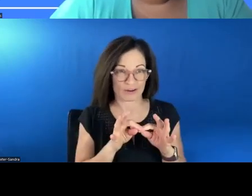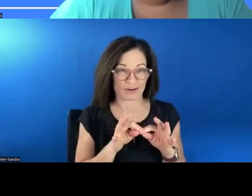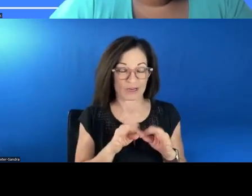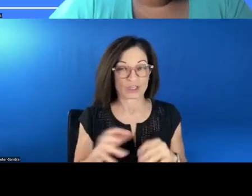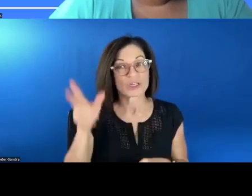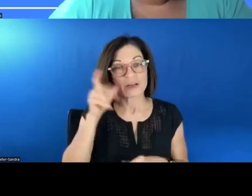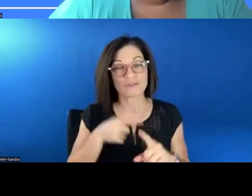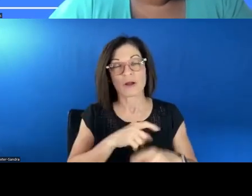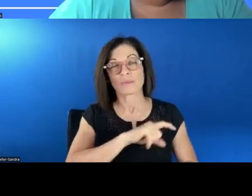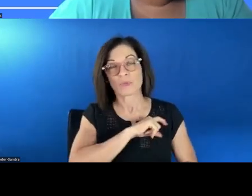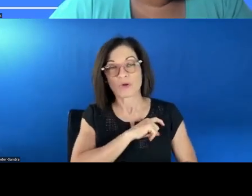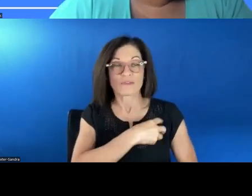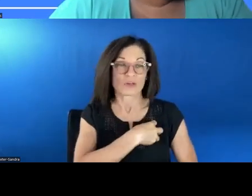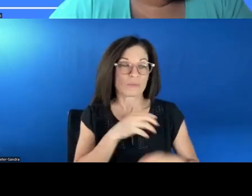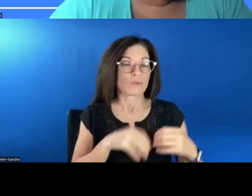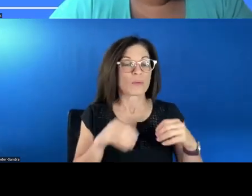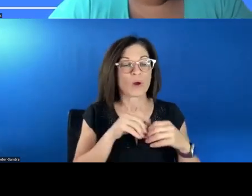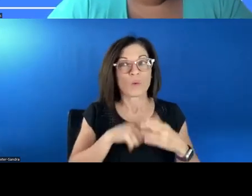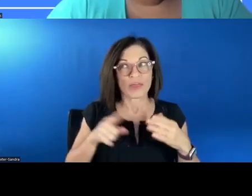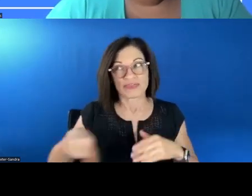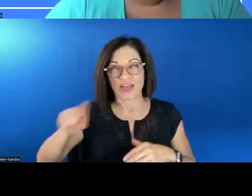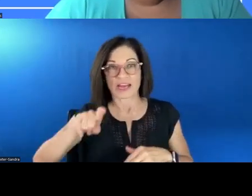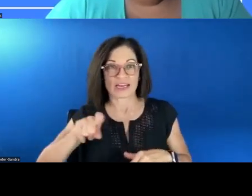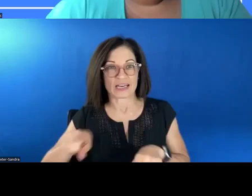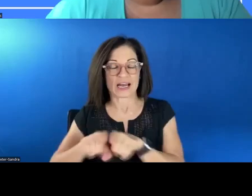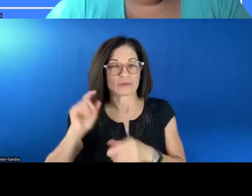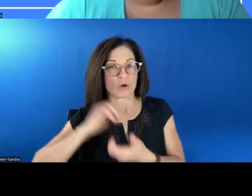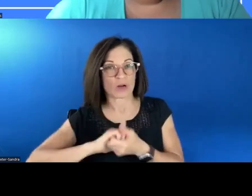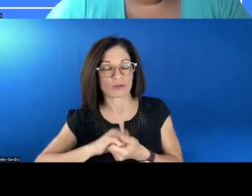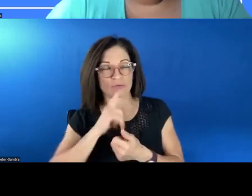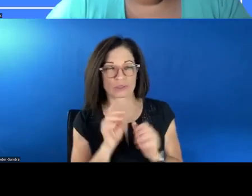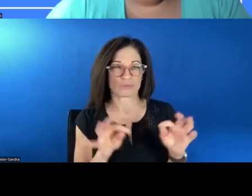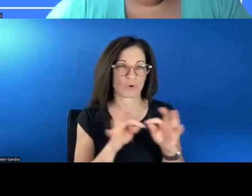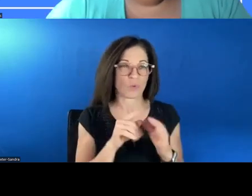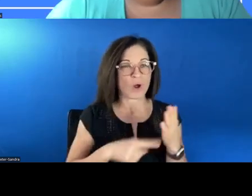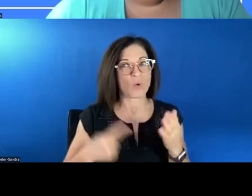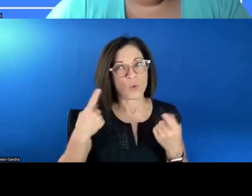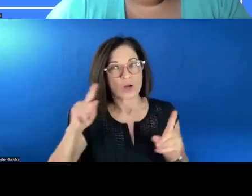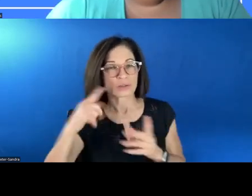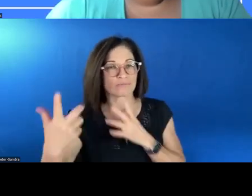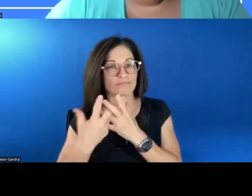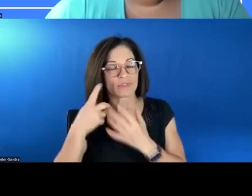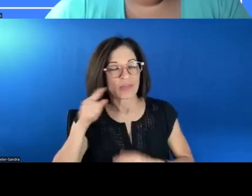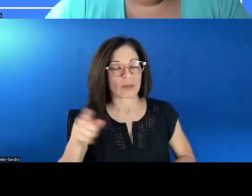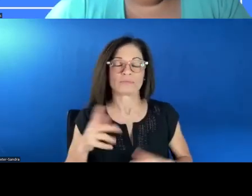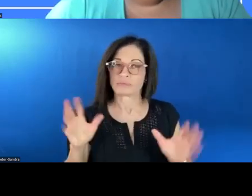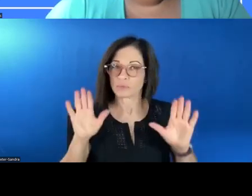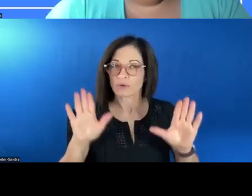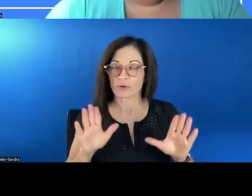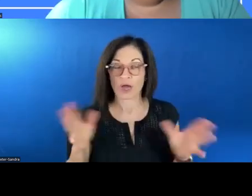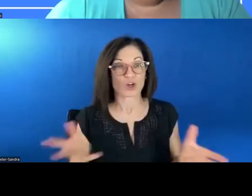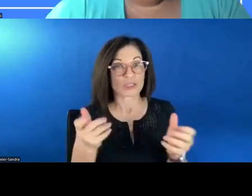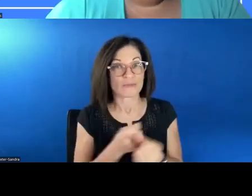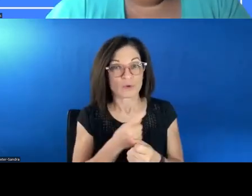enforcement more on what they need as a partnership matters a lot, what works to them. And so I encourage us all to continue to